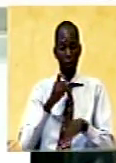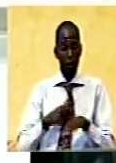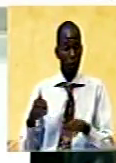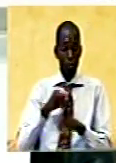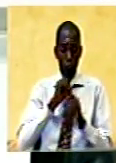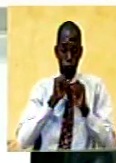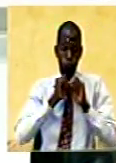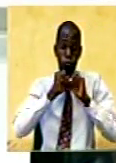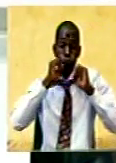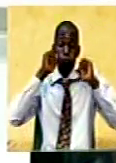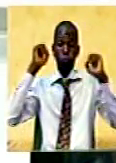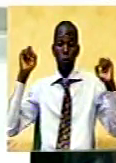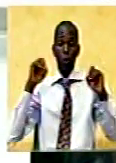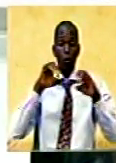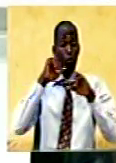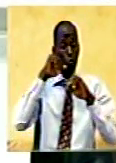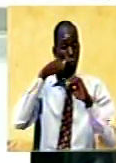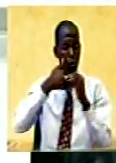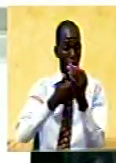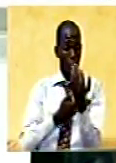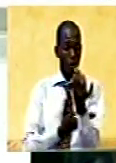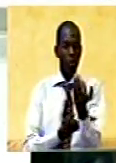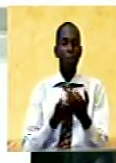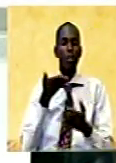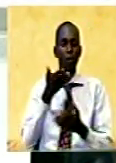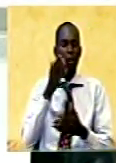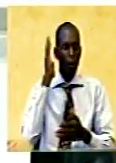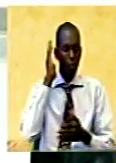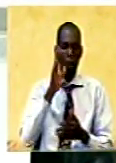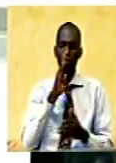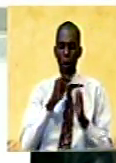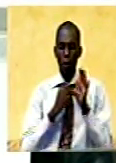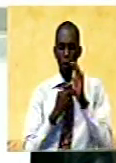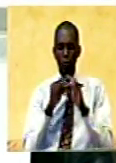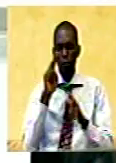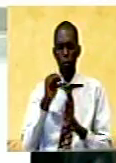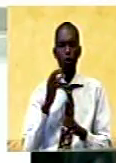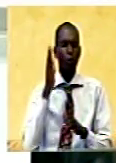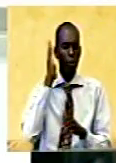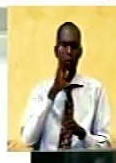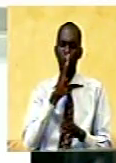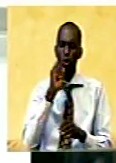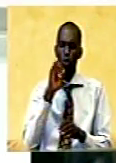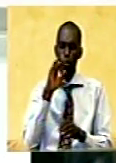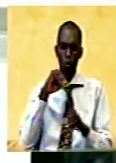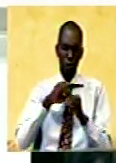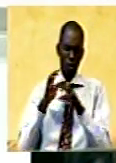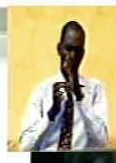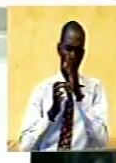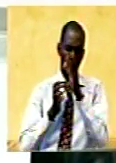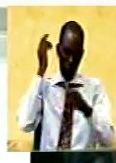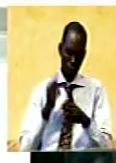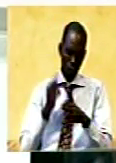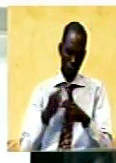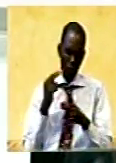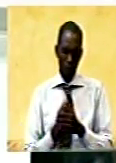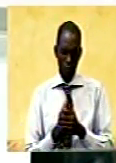By the time they rise tomorrow, manifestation. It will be so in the name